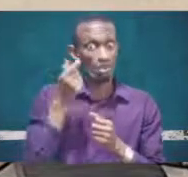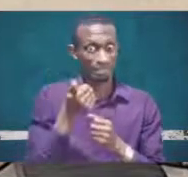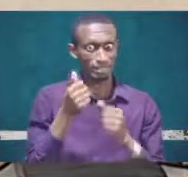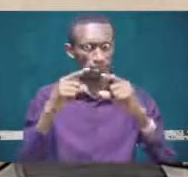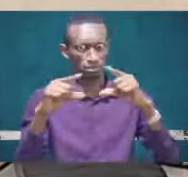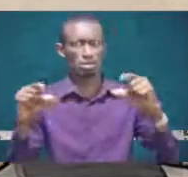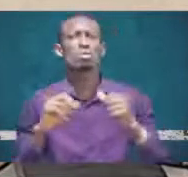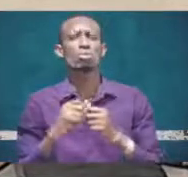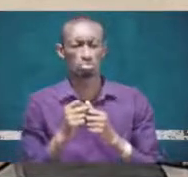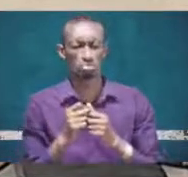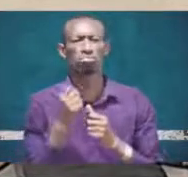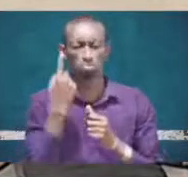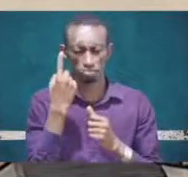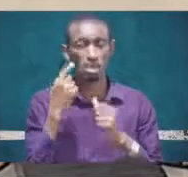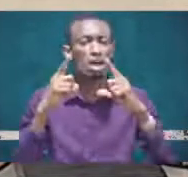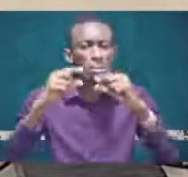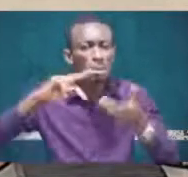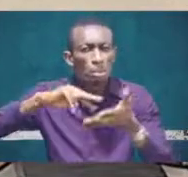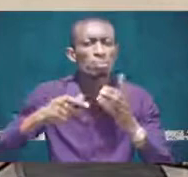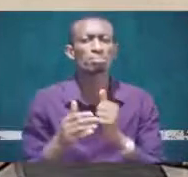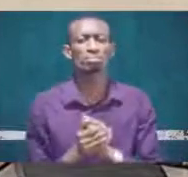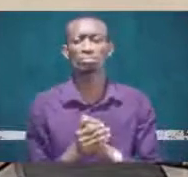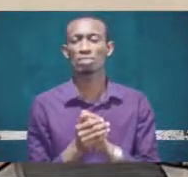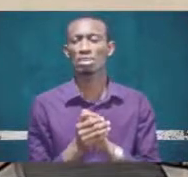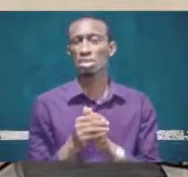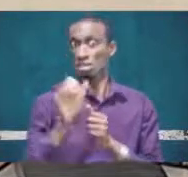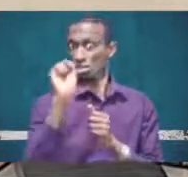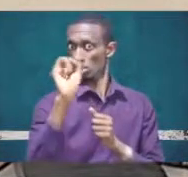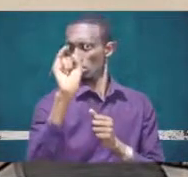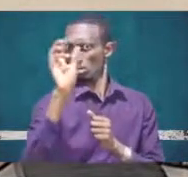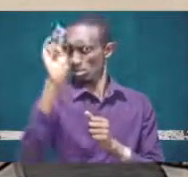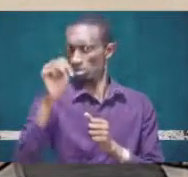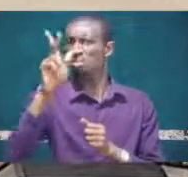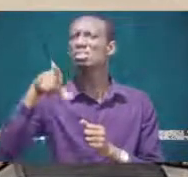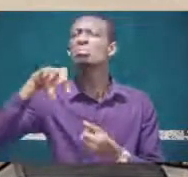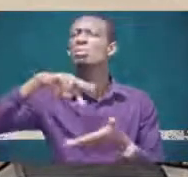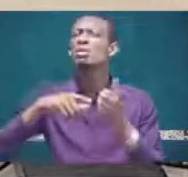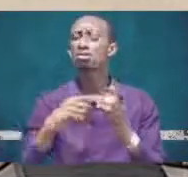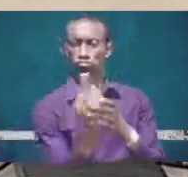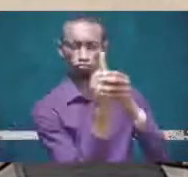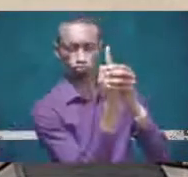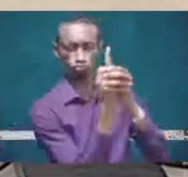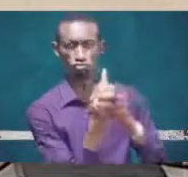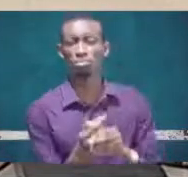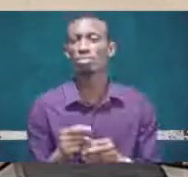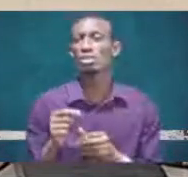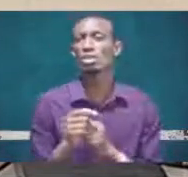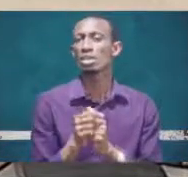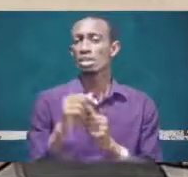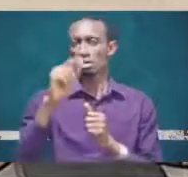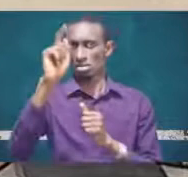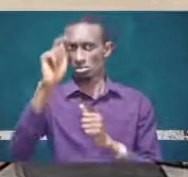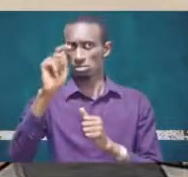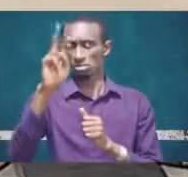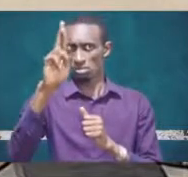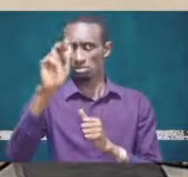layer. Stratified means multiple layer. Then squamous means flat cells. Cuboidal